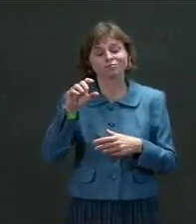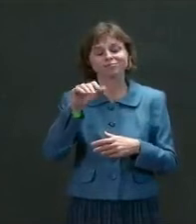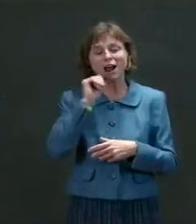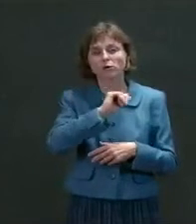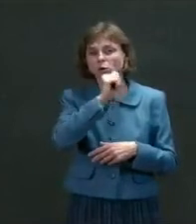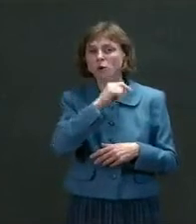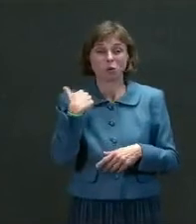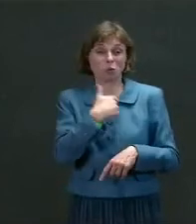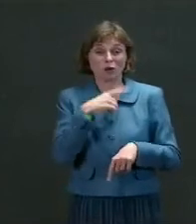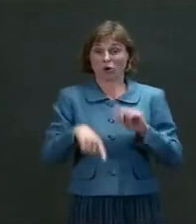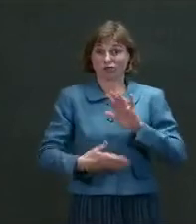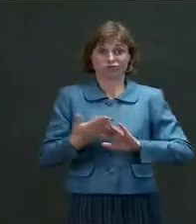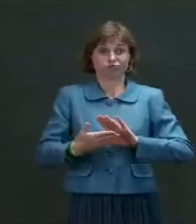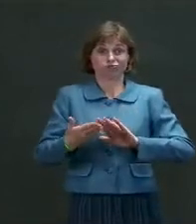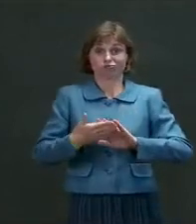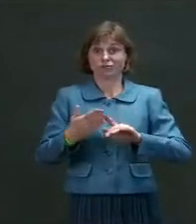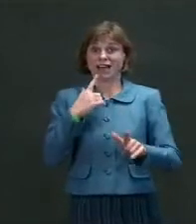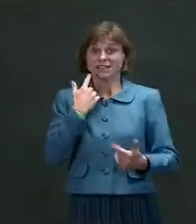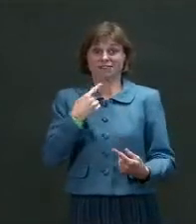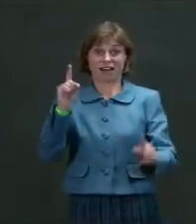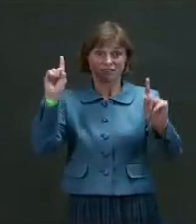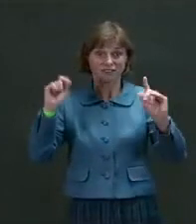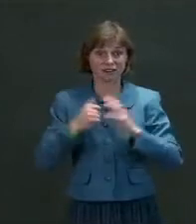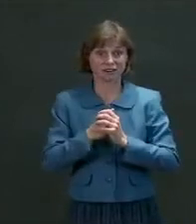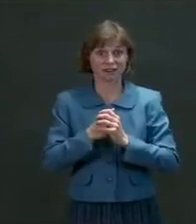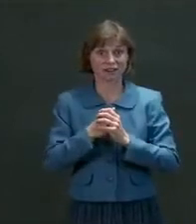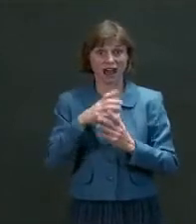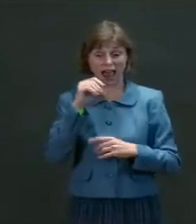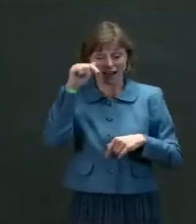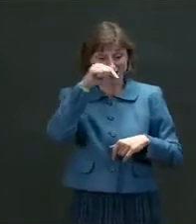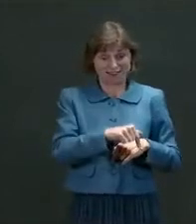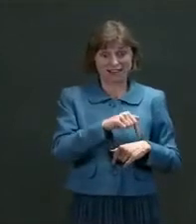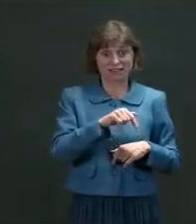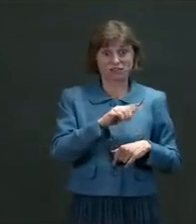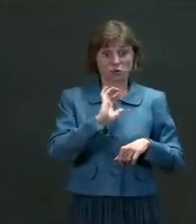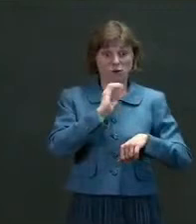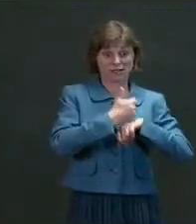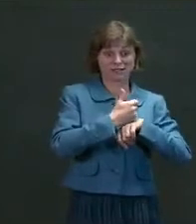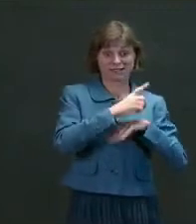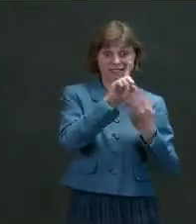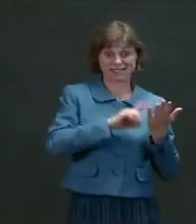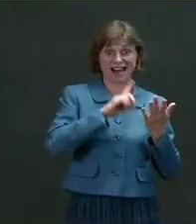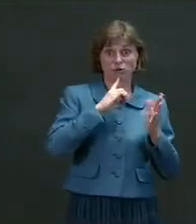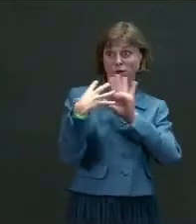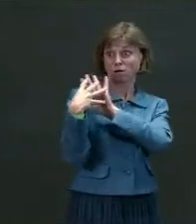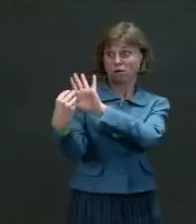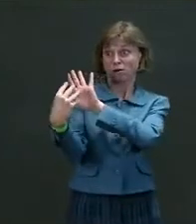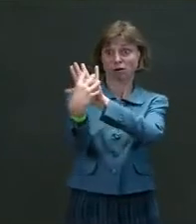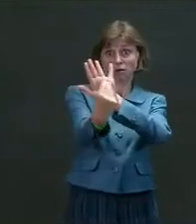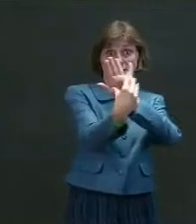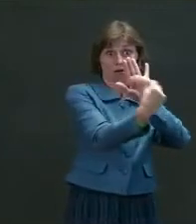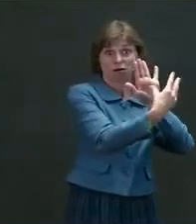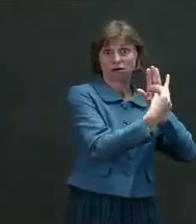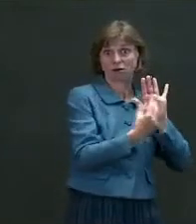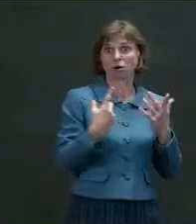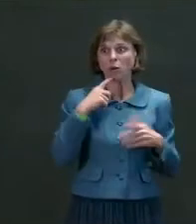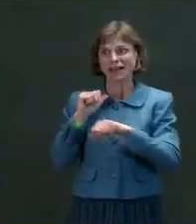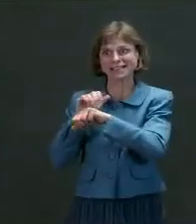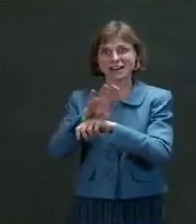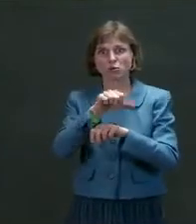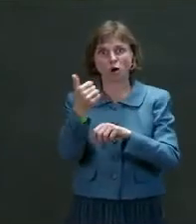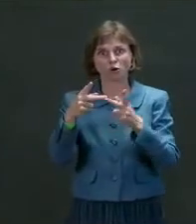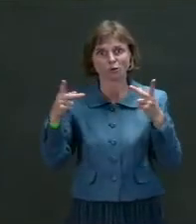we have. And this site was developed to be replicable, so we can scale it up and we can send it to other sites. In fact, last week,